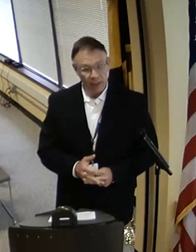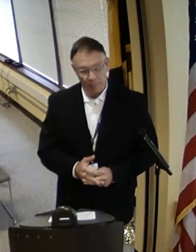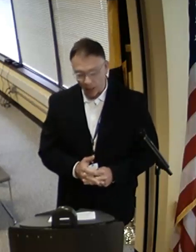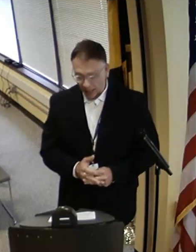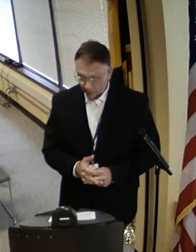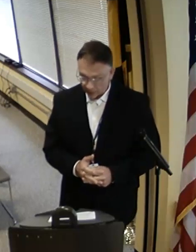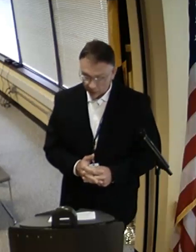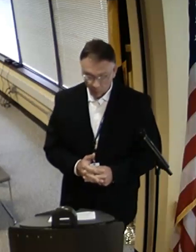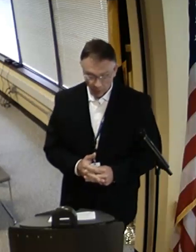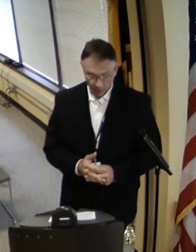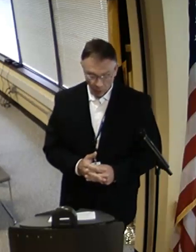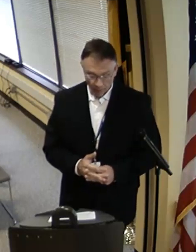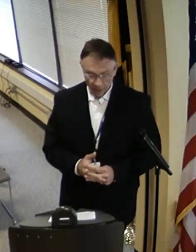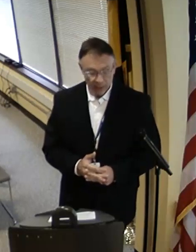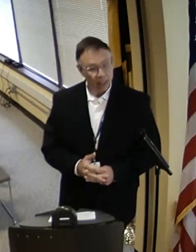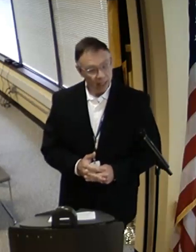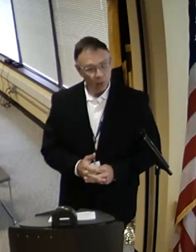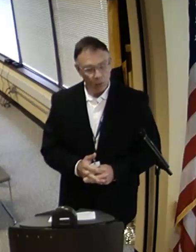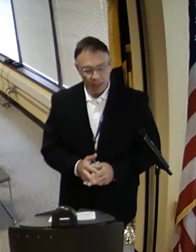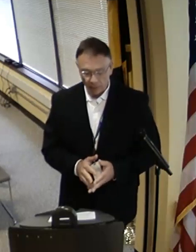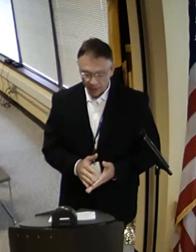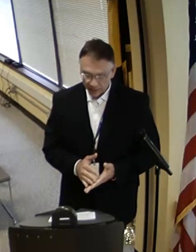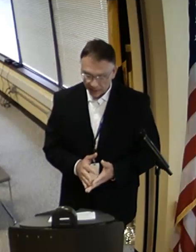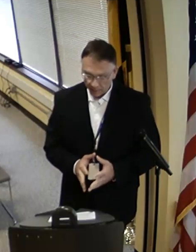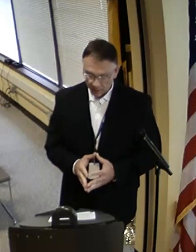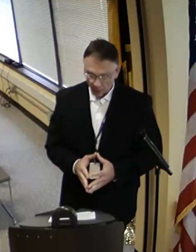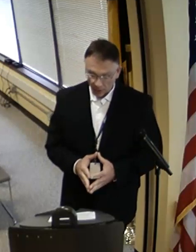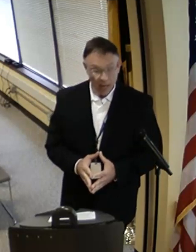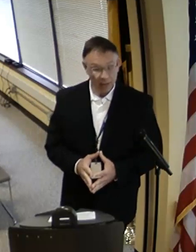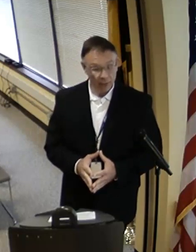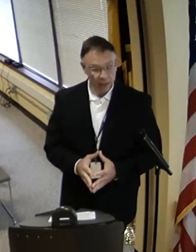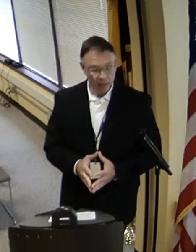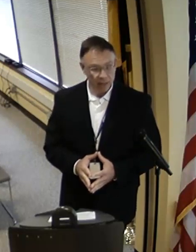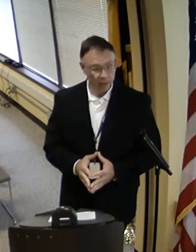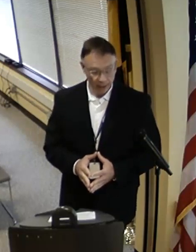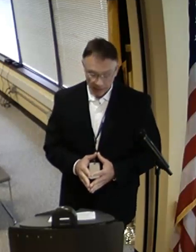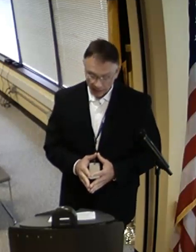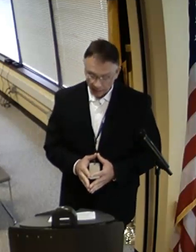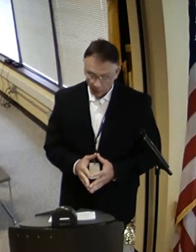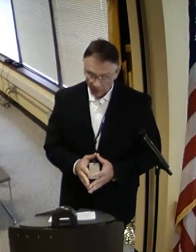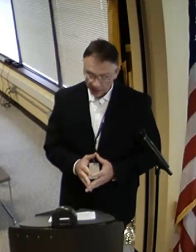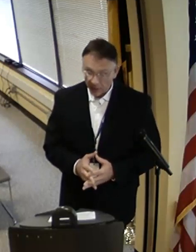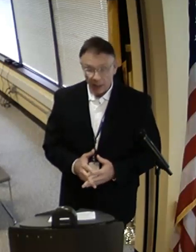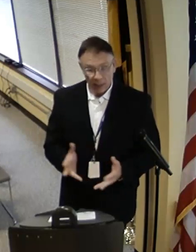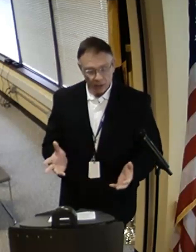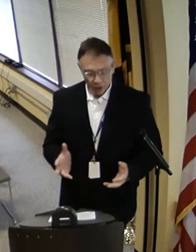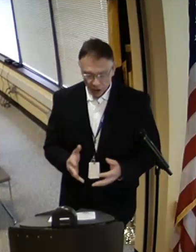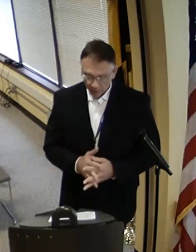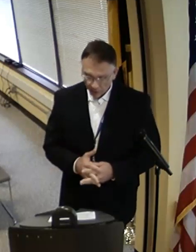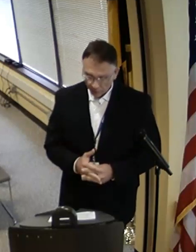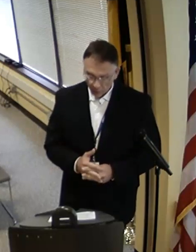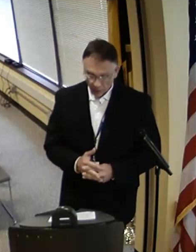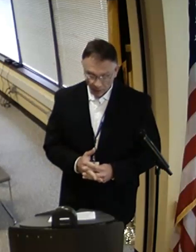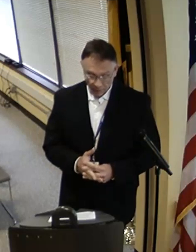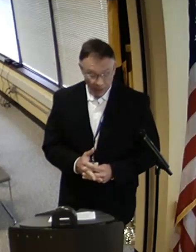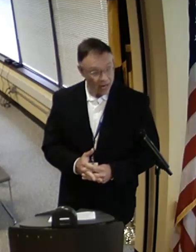been working to comply with those permit requirements and coordinate with the city of Pittsburgh on their responsibilities and their permit. And so to share